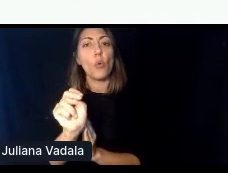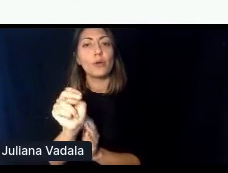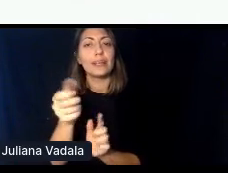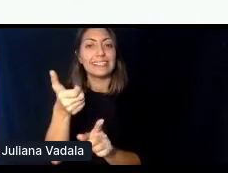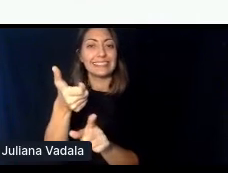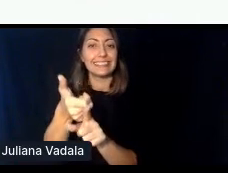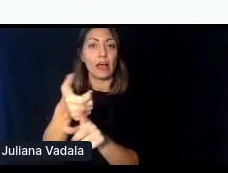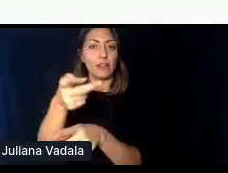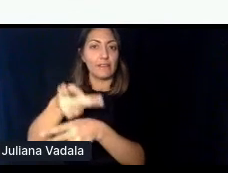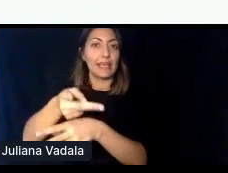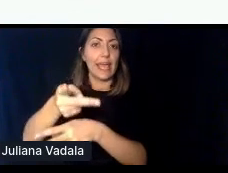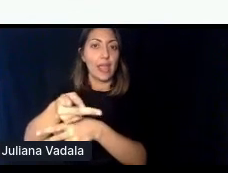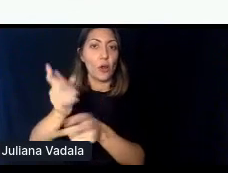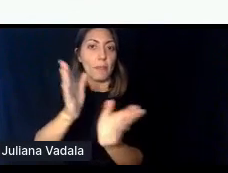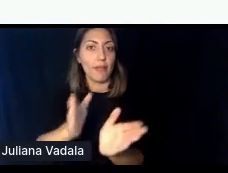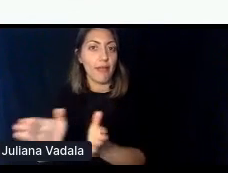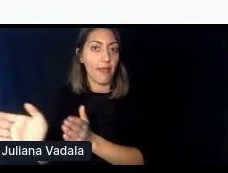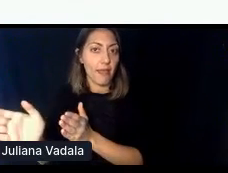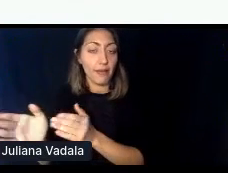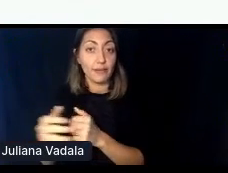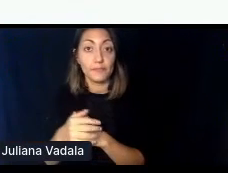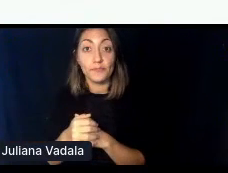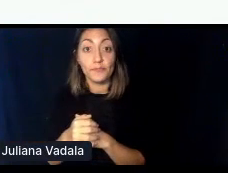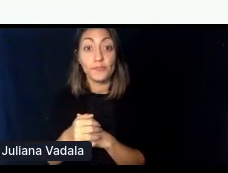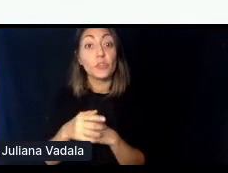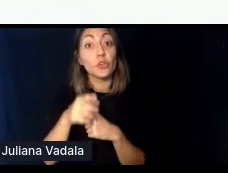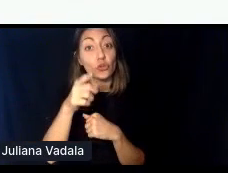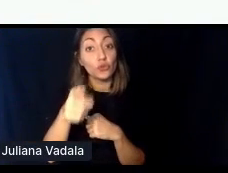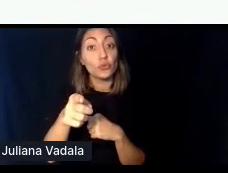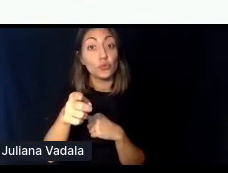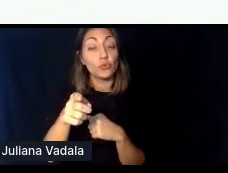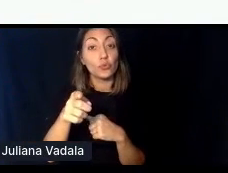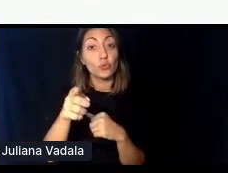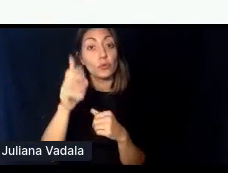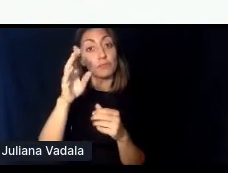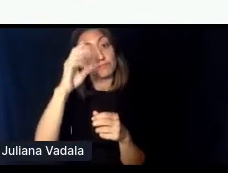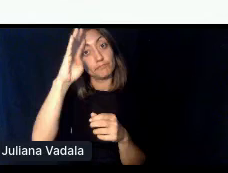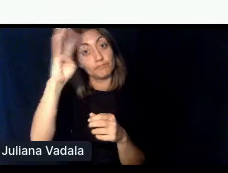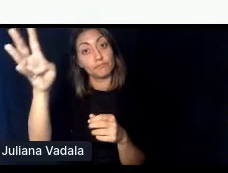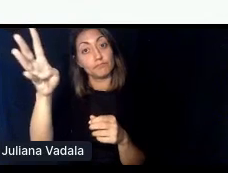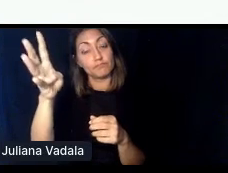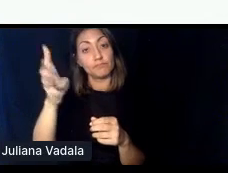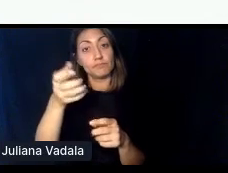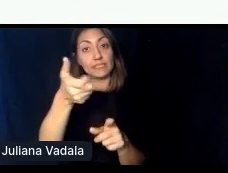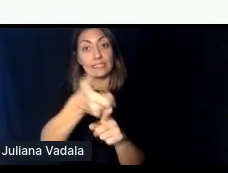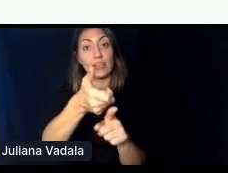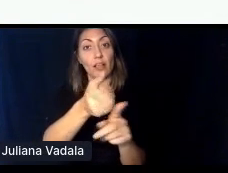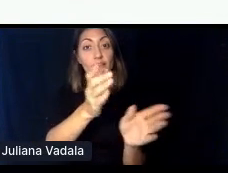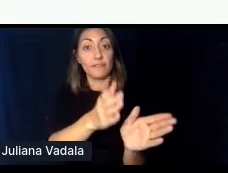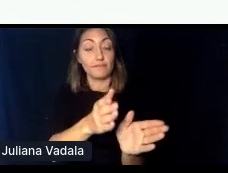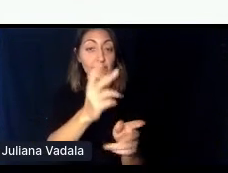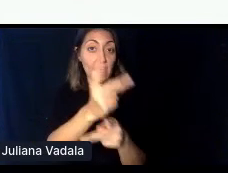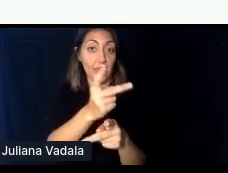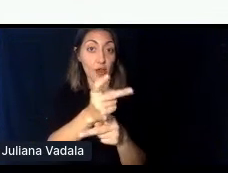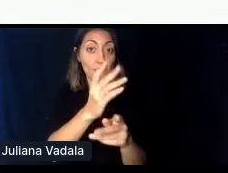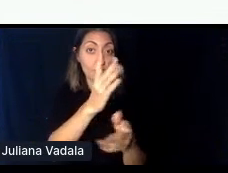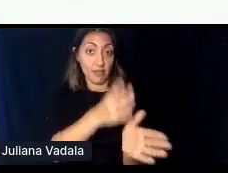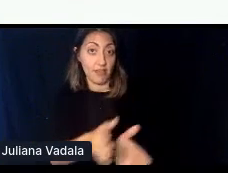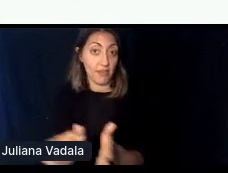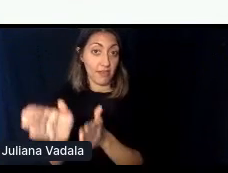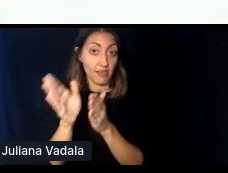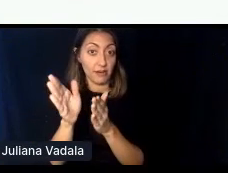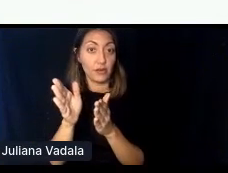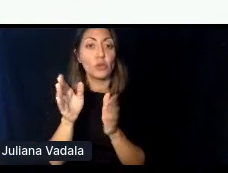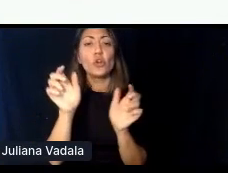include sharing those ideas with your group members as well. It could include an exploration of mindfulness, like a deeper